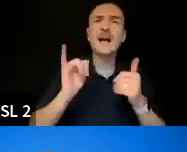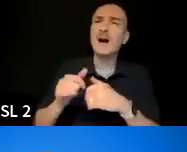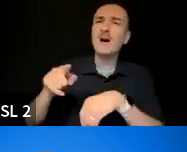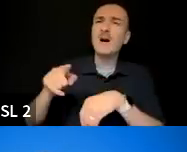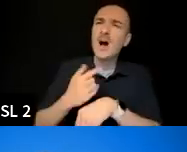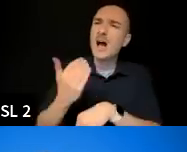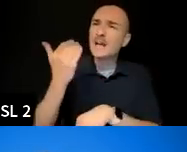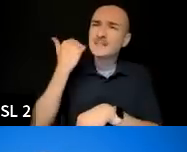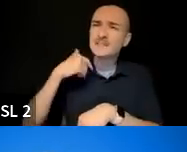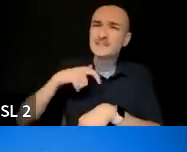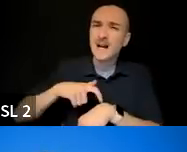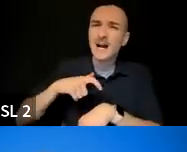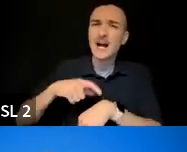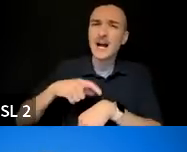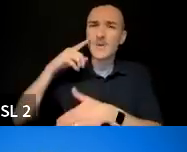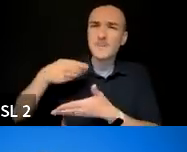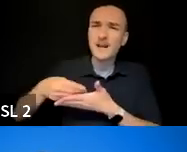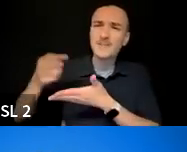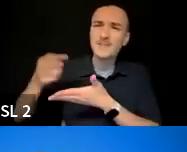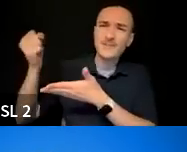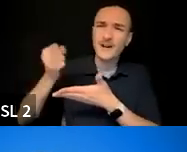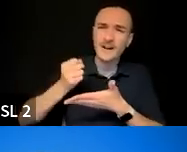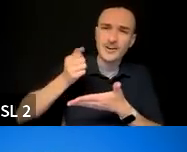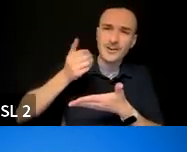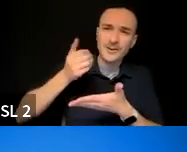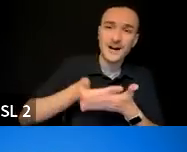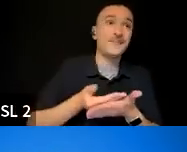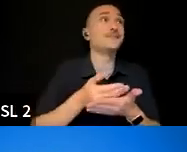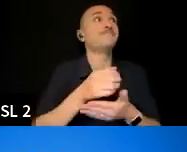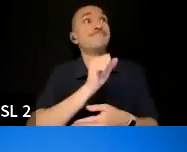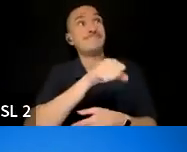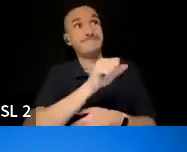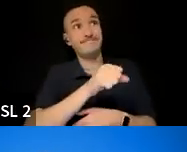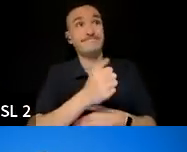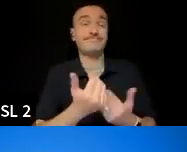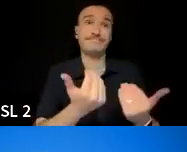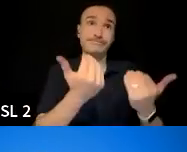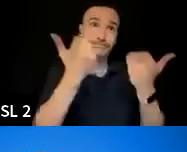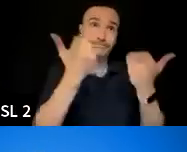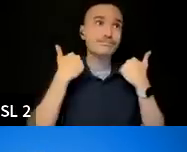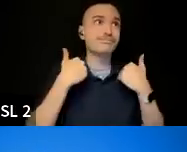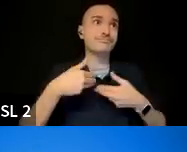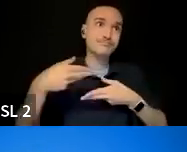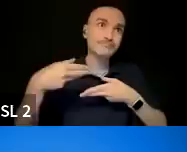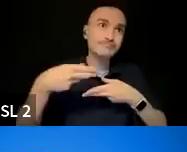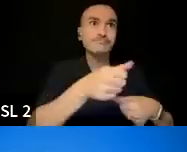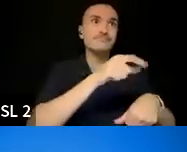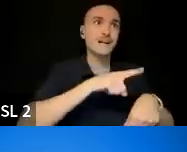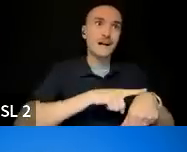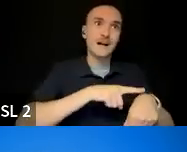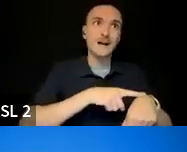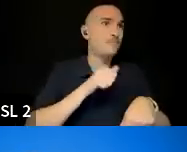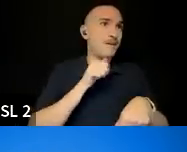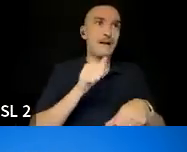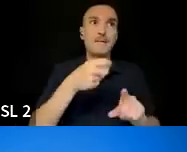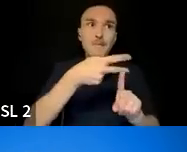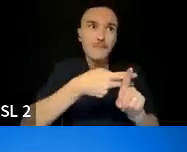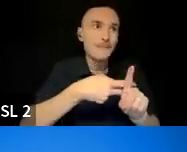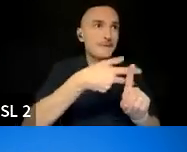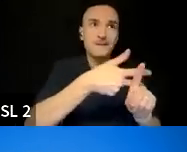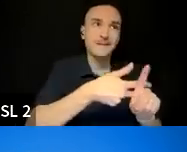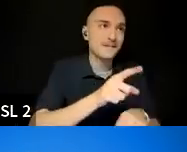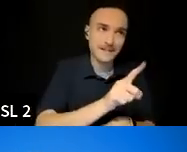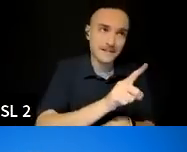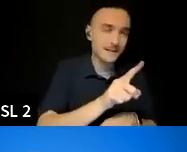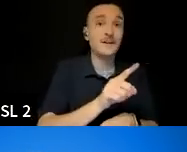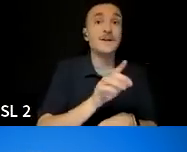Preparing a competitive application isn't something you're going to do in the course of a few weeks. As we mentioned, just refining your research idea